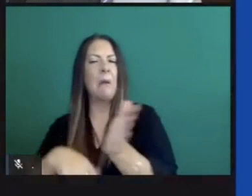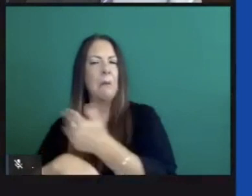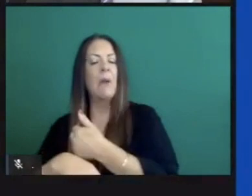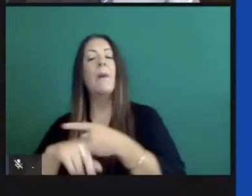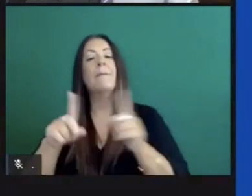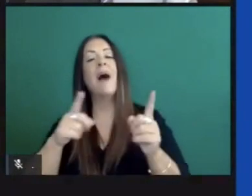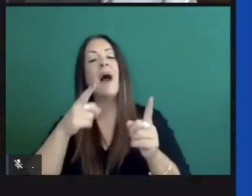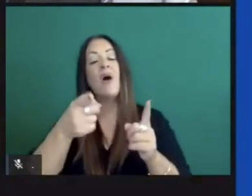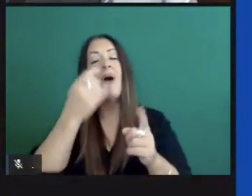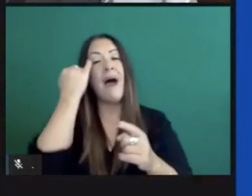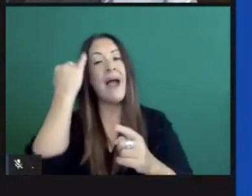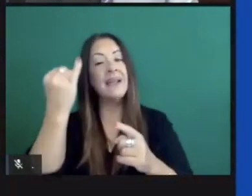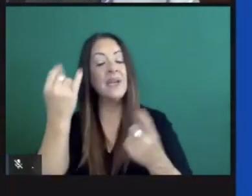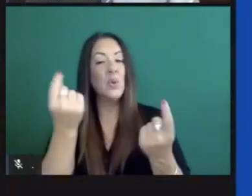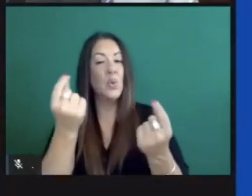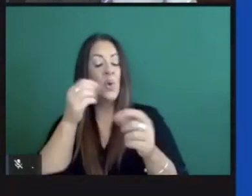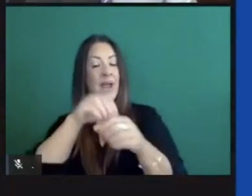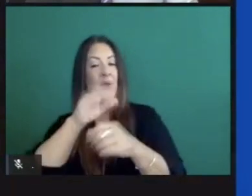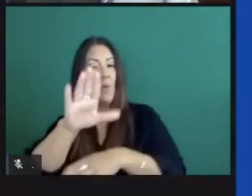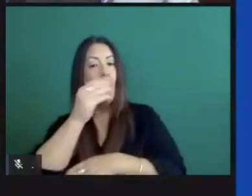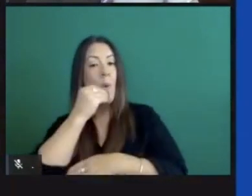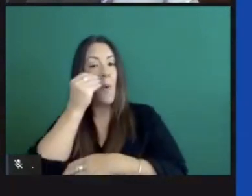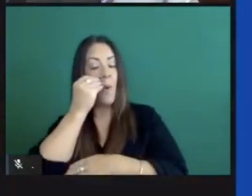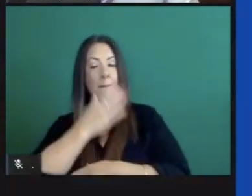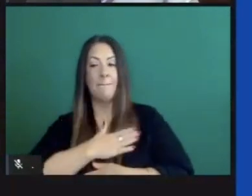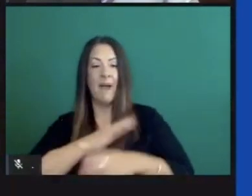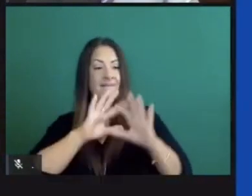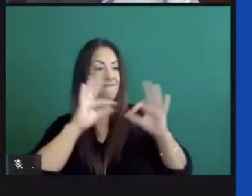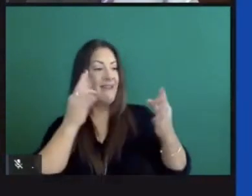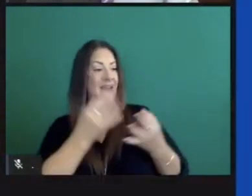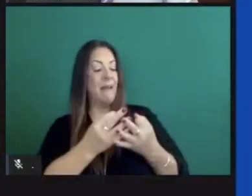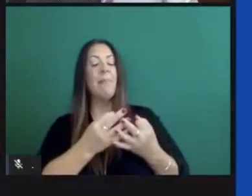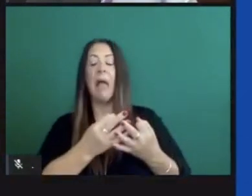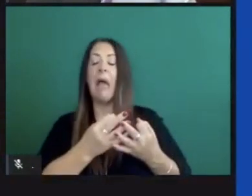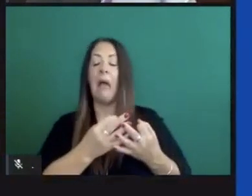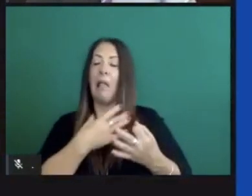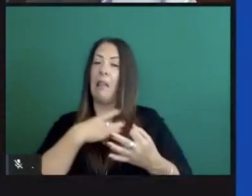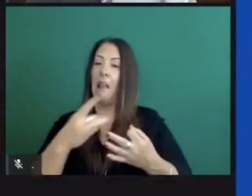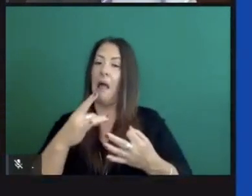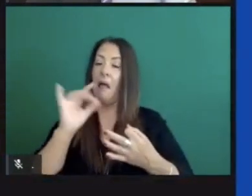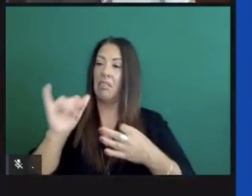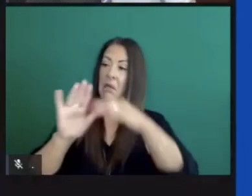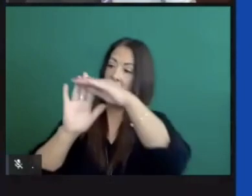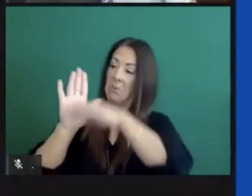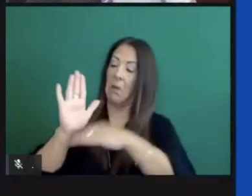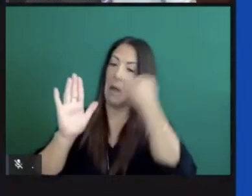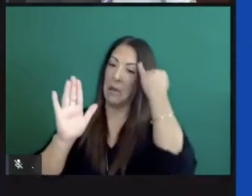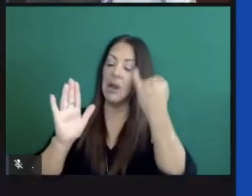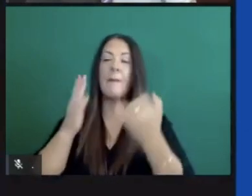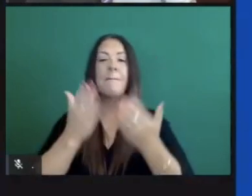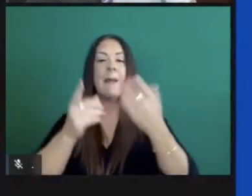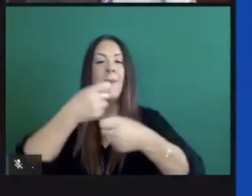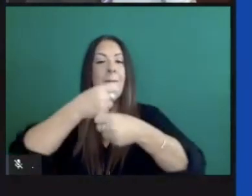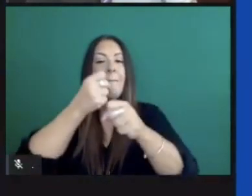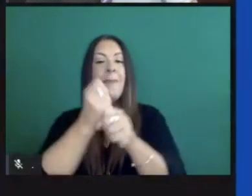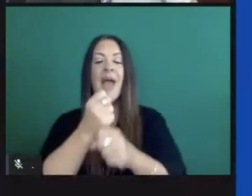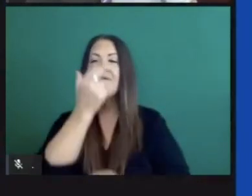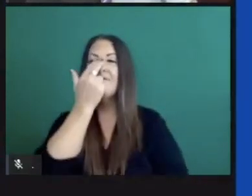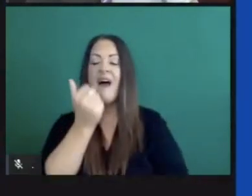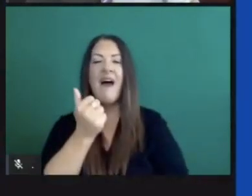home, here are some fun ideas. My family's certainly considering some of these already. Creating a haunted house or a candy